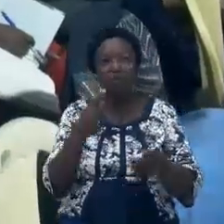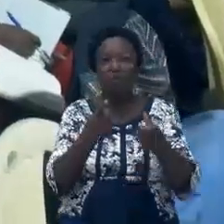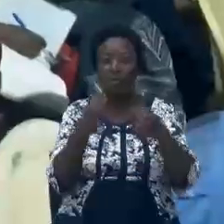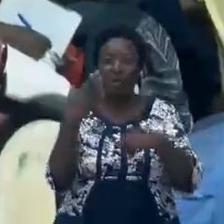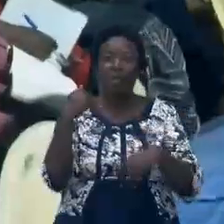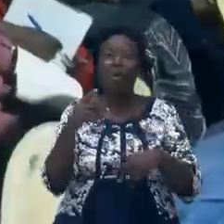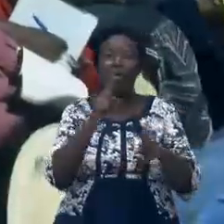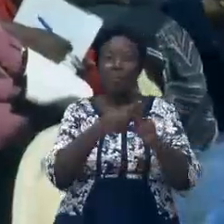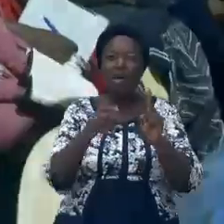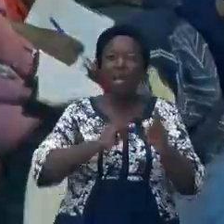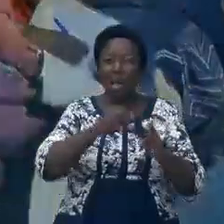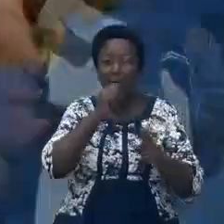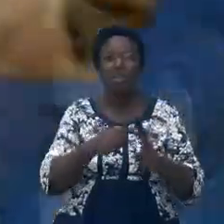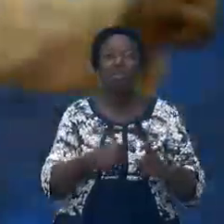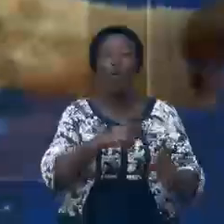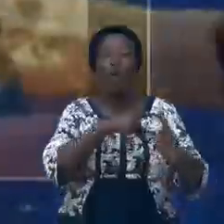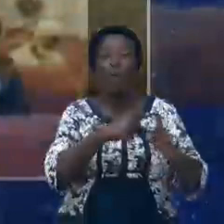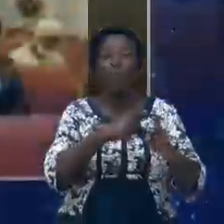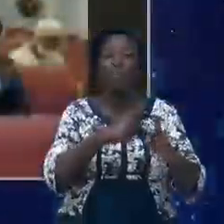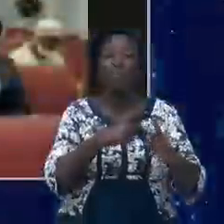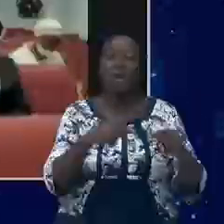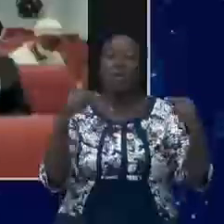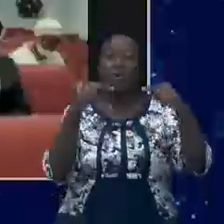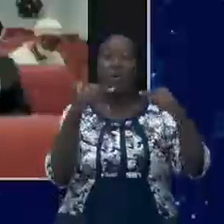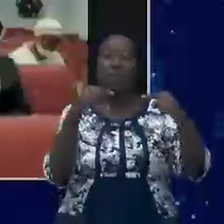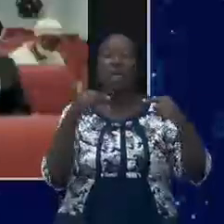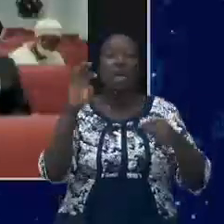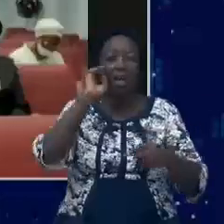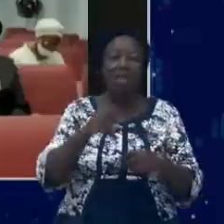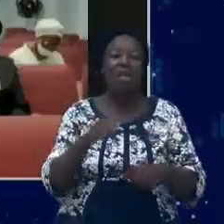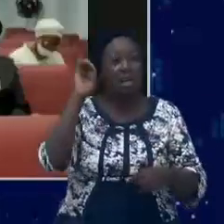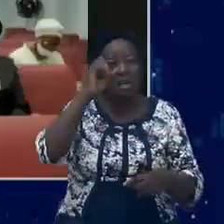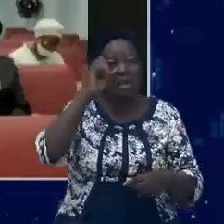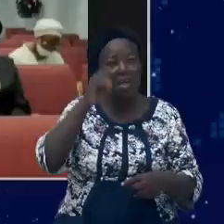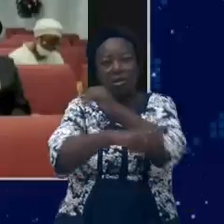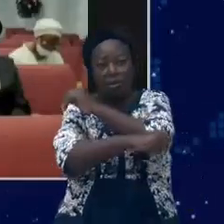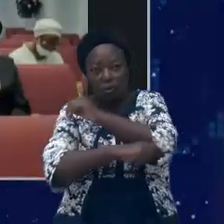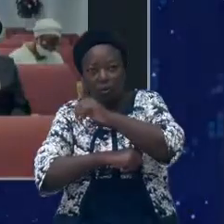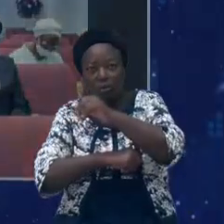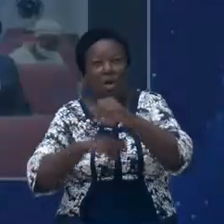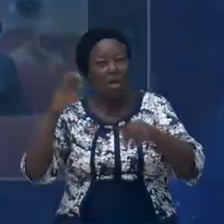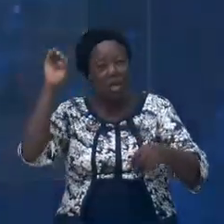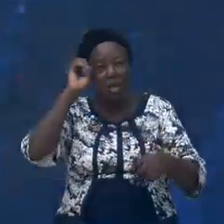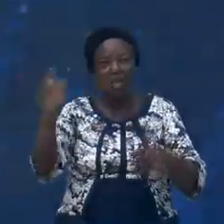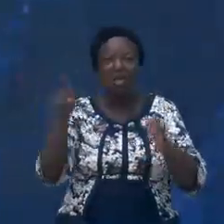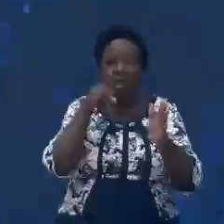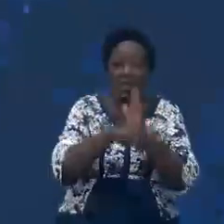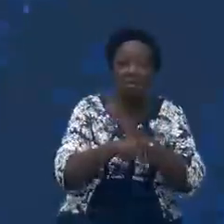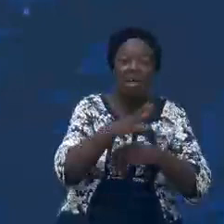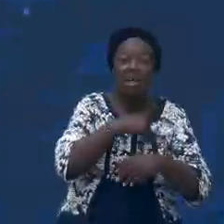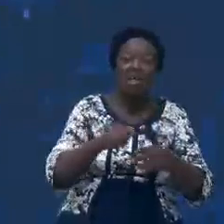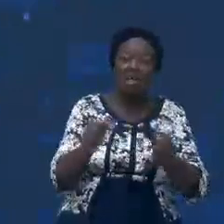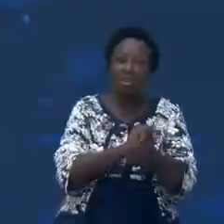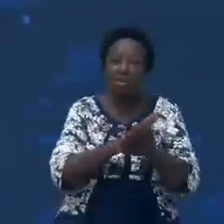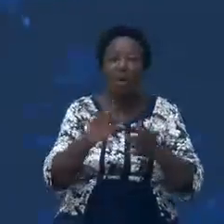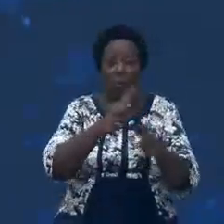Lord said, the thief came, but I am the opposite. He stole, he took away. I